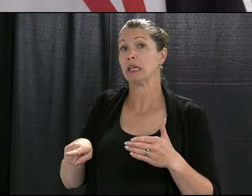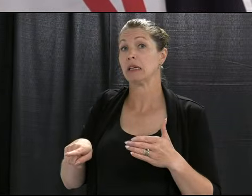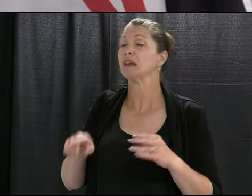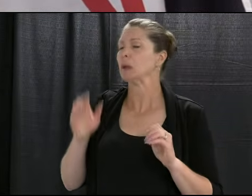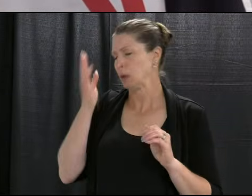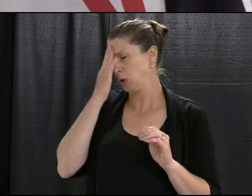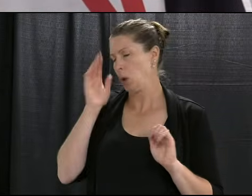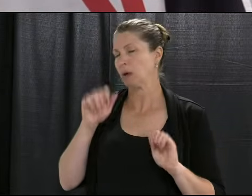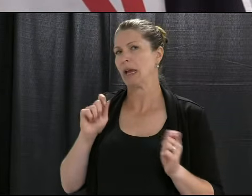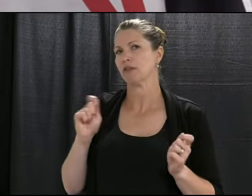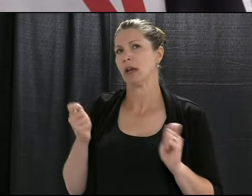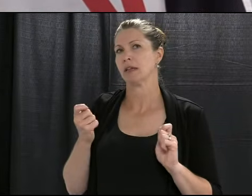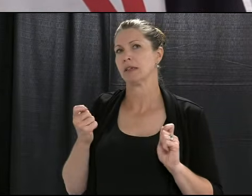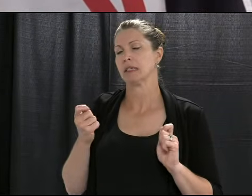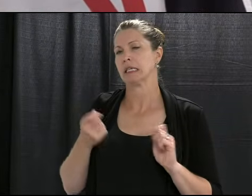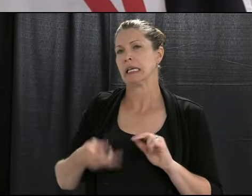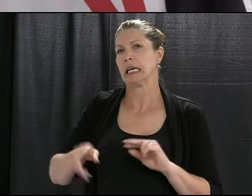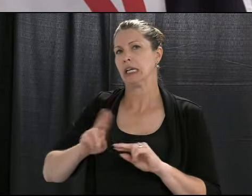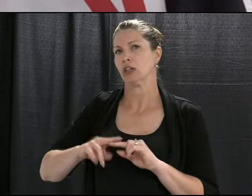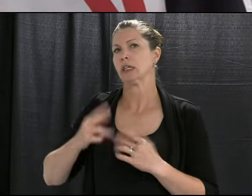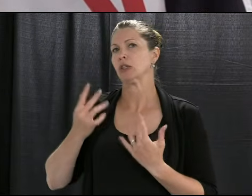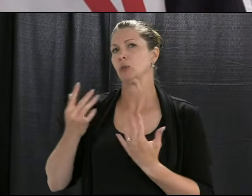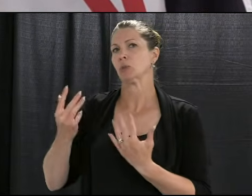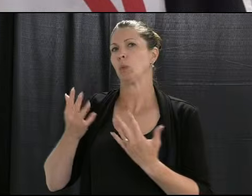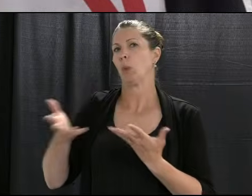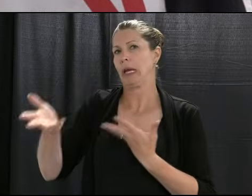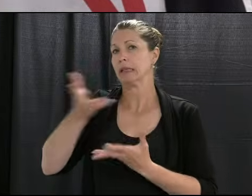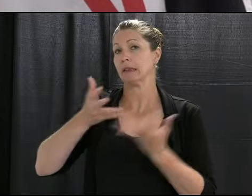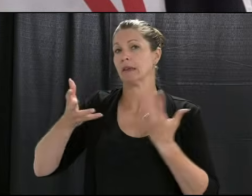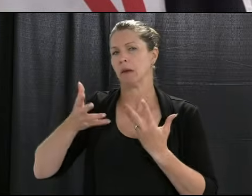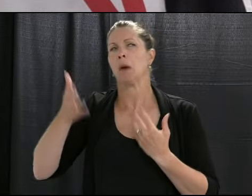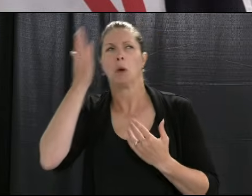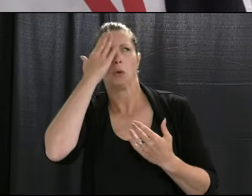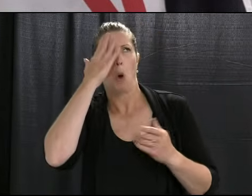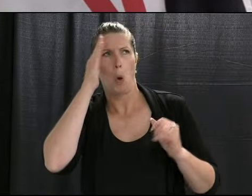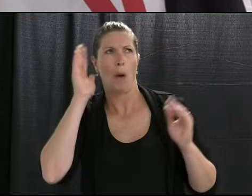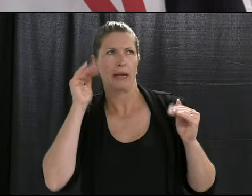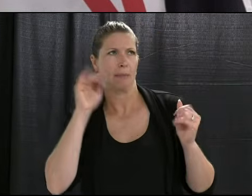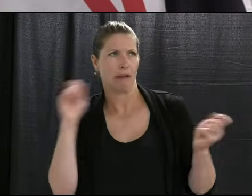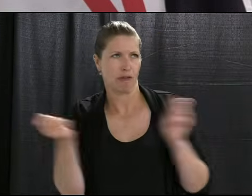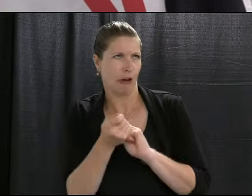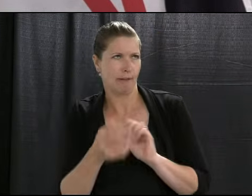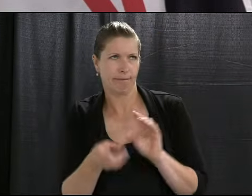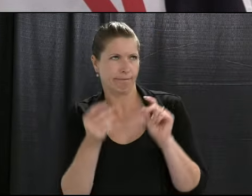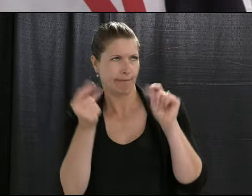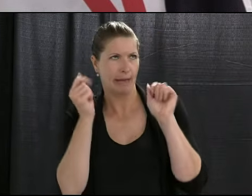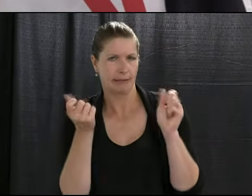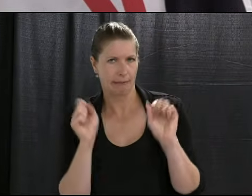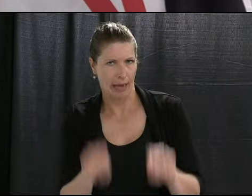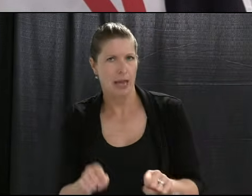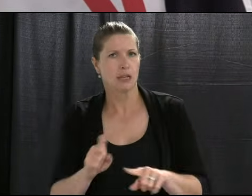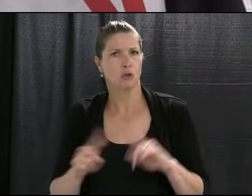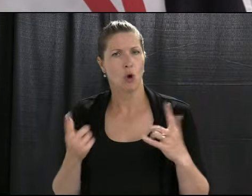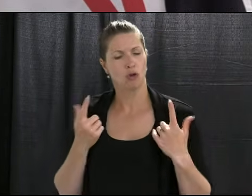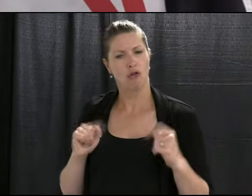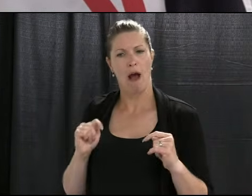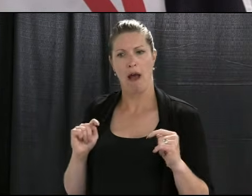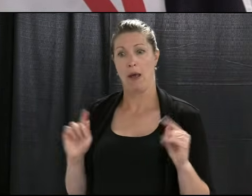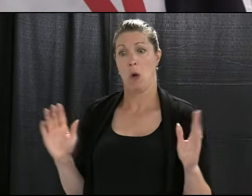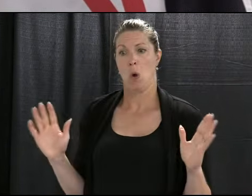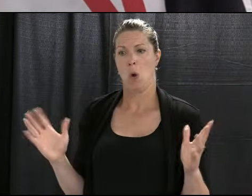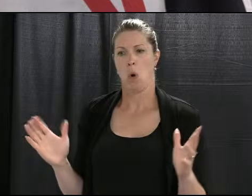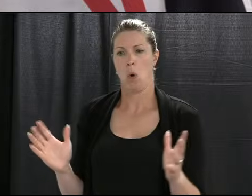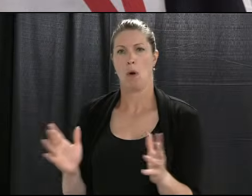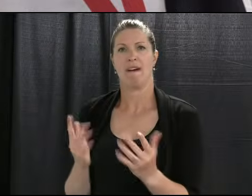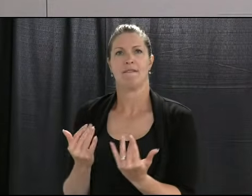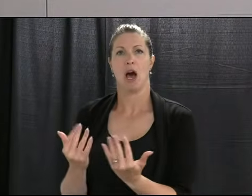change, will be increased winds. So it's very important, we put full efforts into making sure we can do what we can to suppress the fires before the